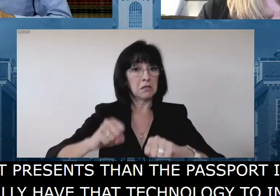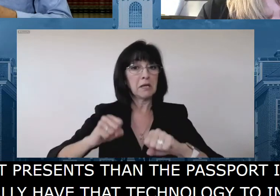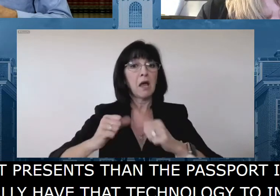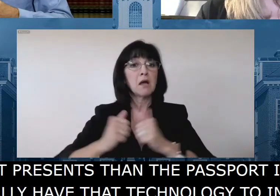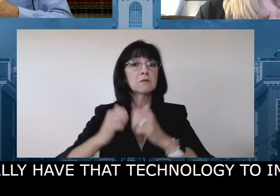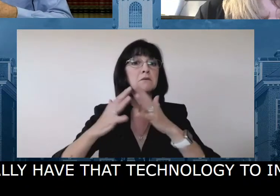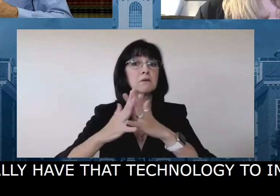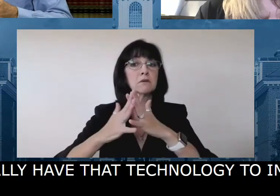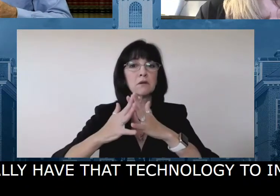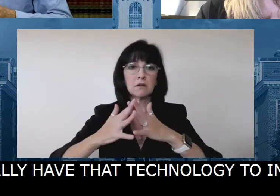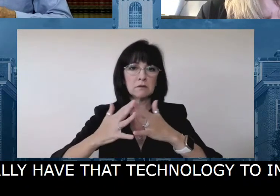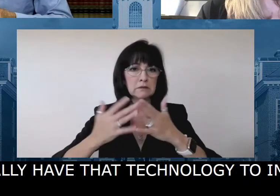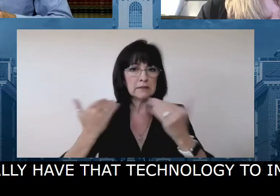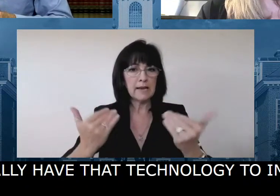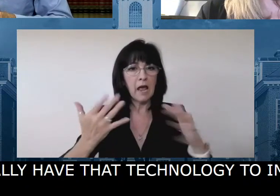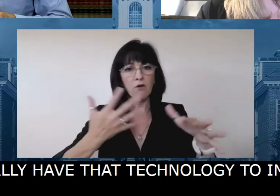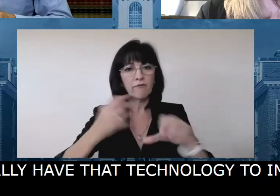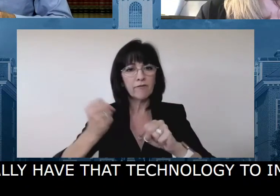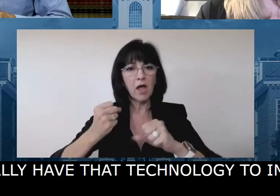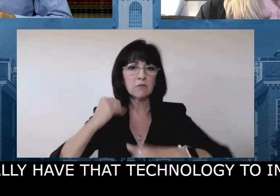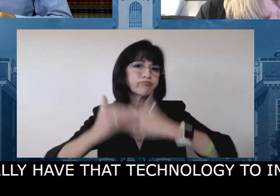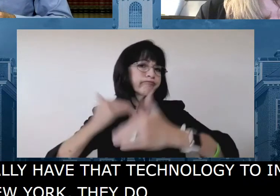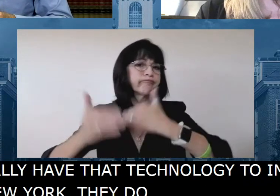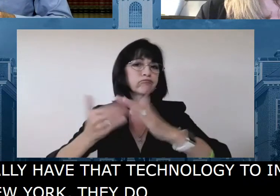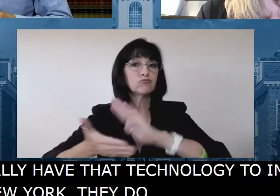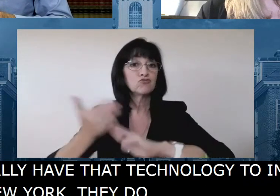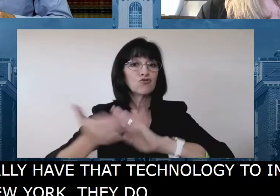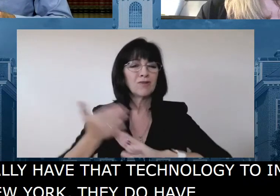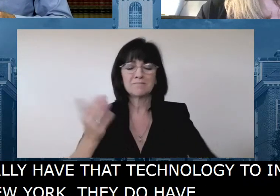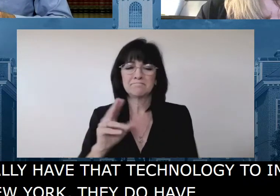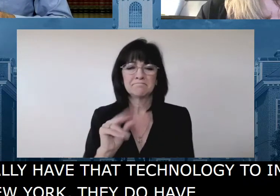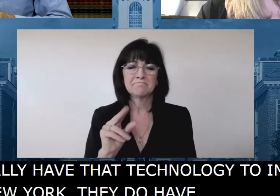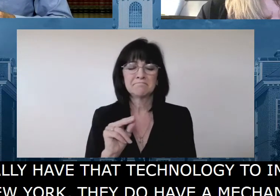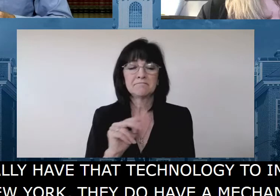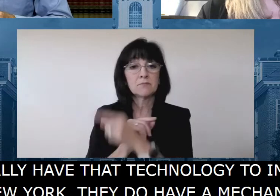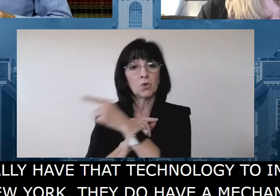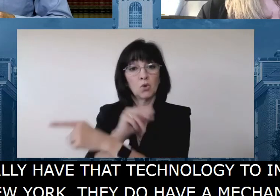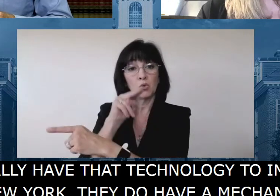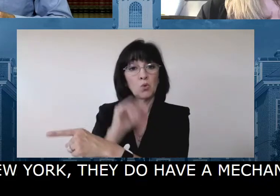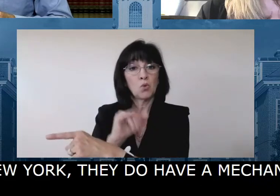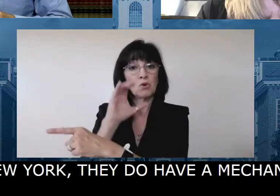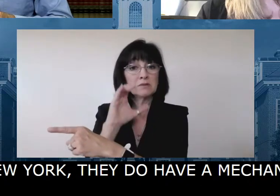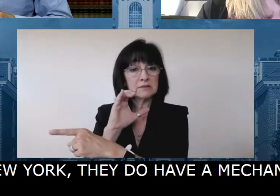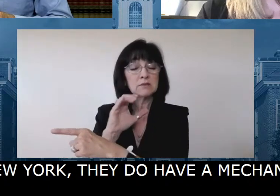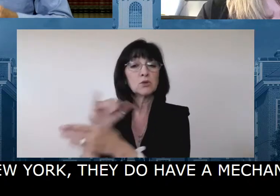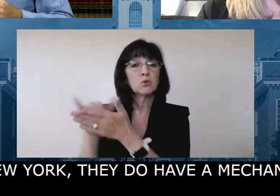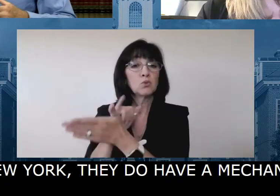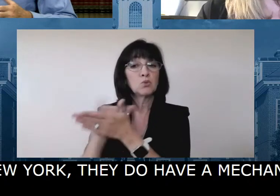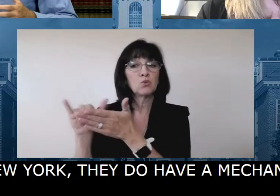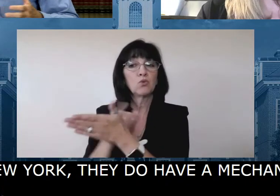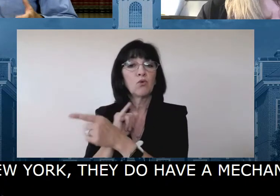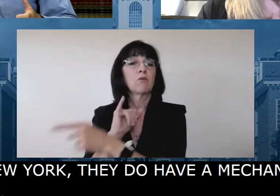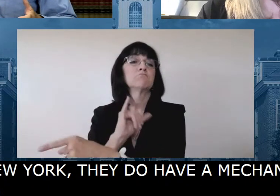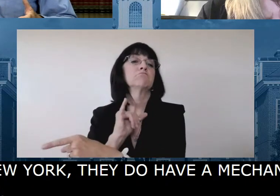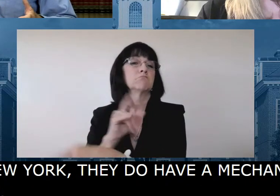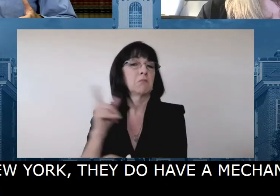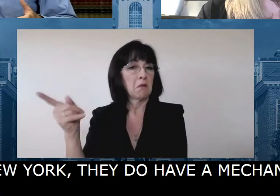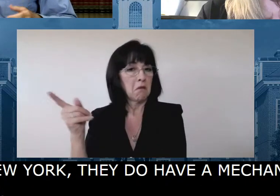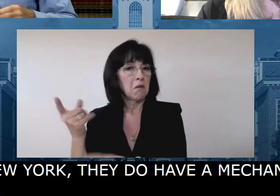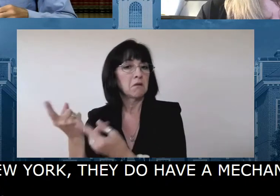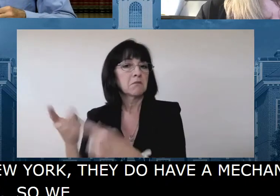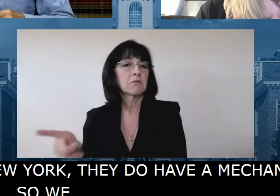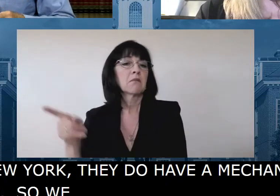York. They do have a mechanism that makes it easier to do. And so we don't have